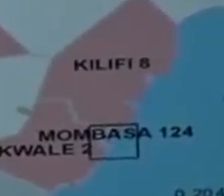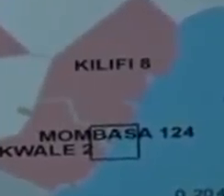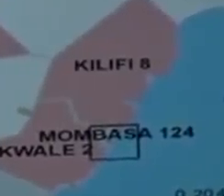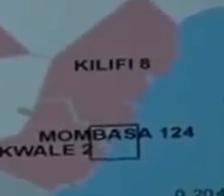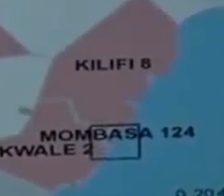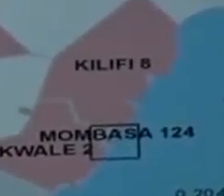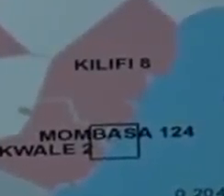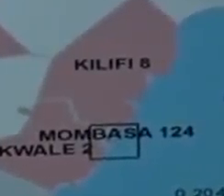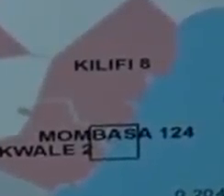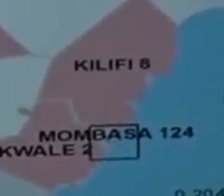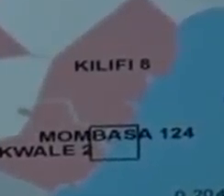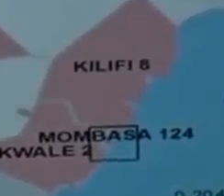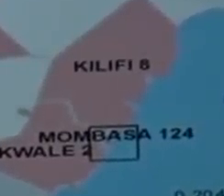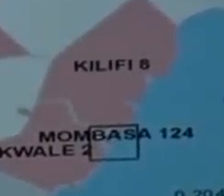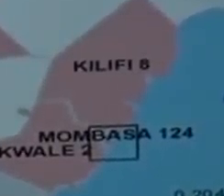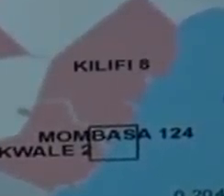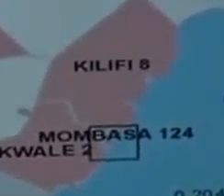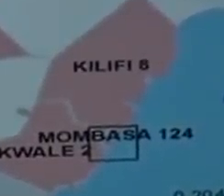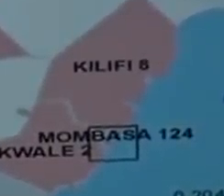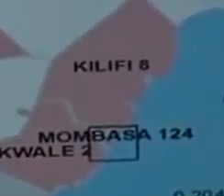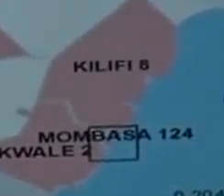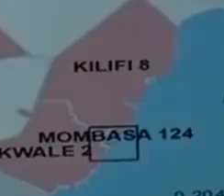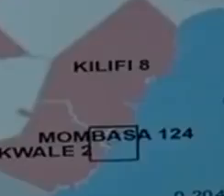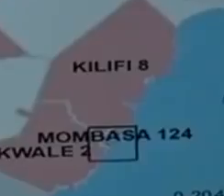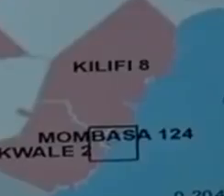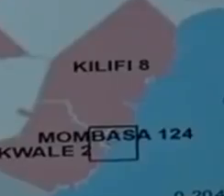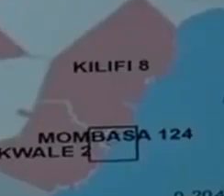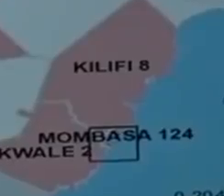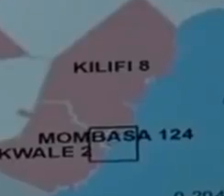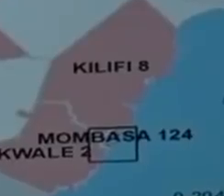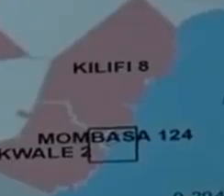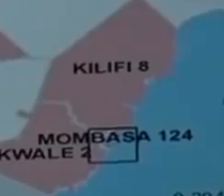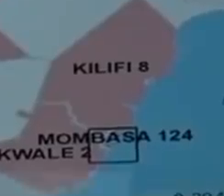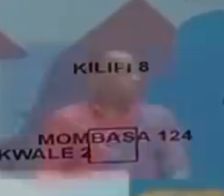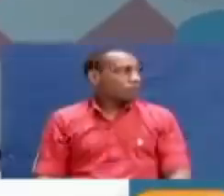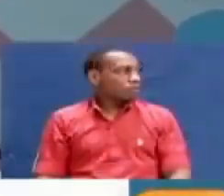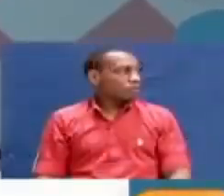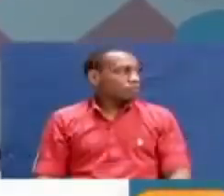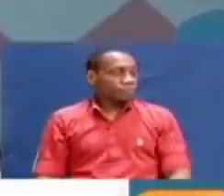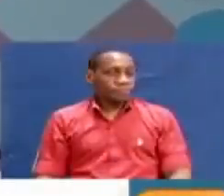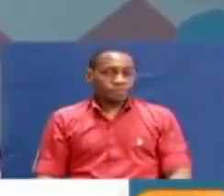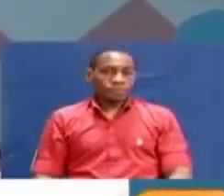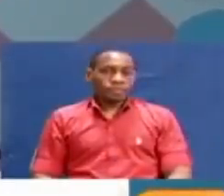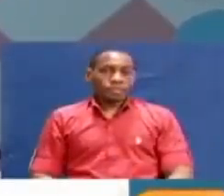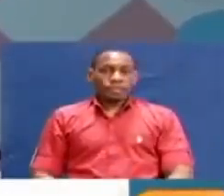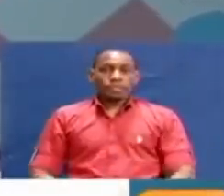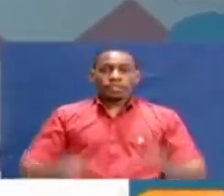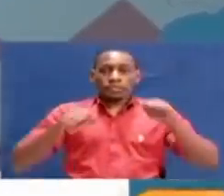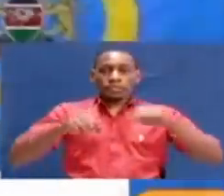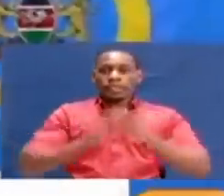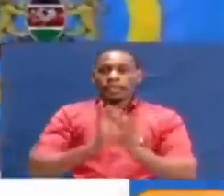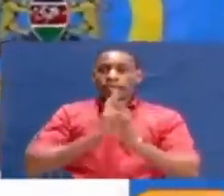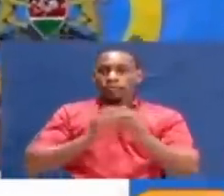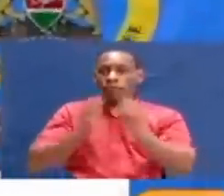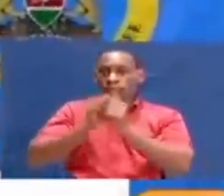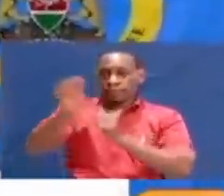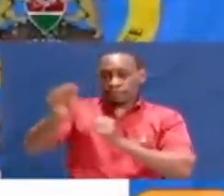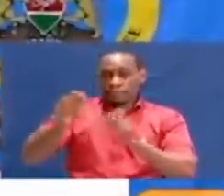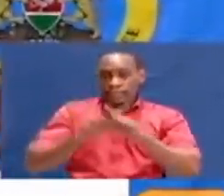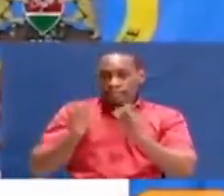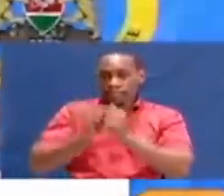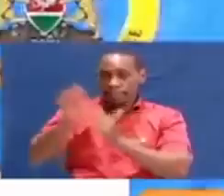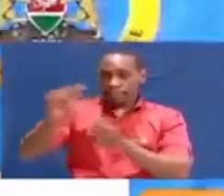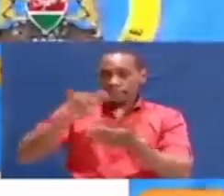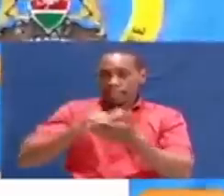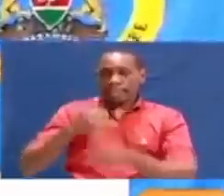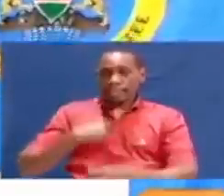So Mombasa, again, in today's figures, for example, today we had 15, and out of the 15 that we got